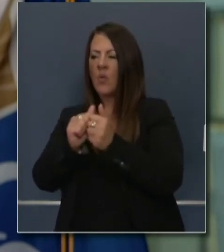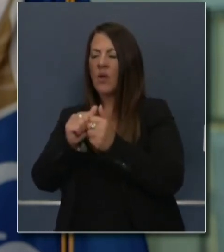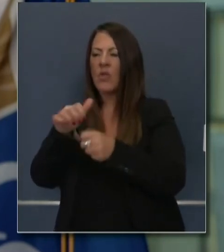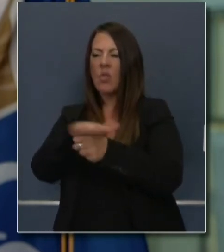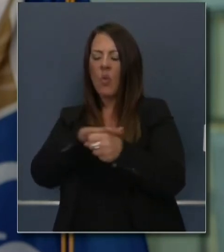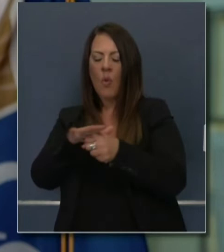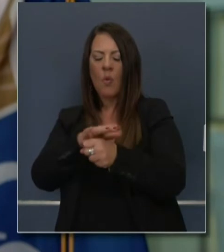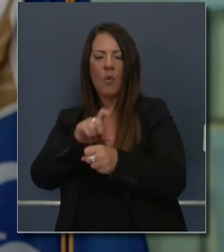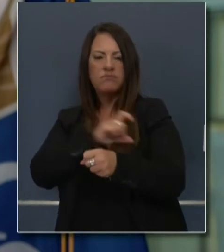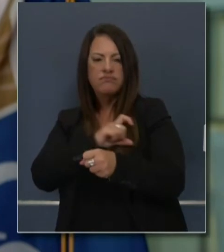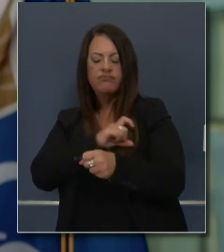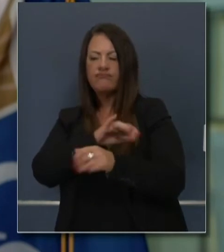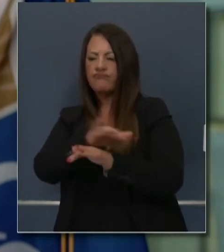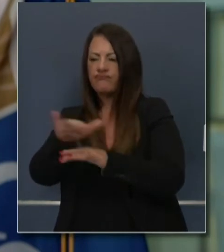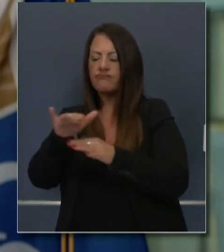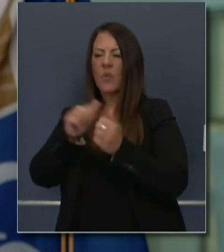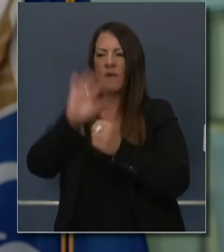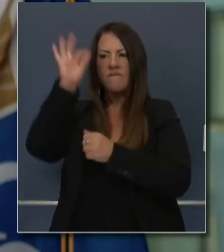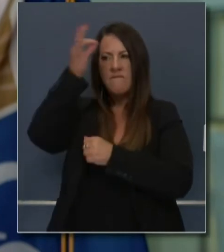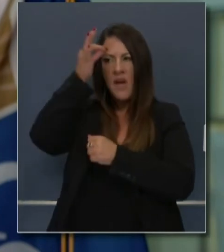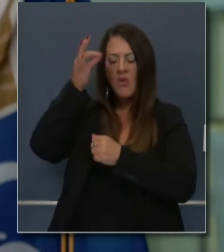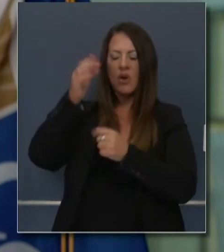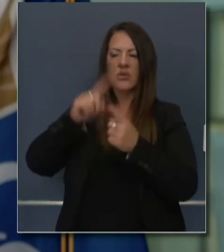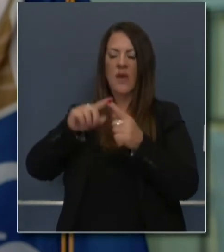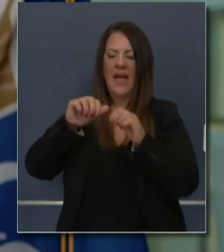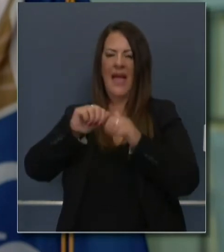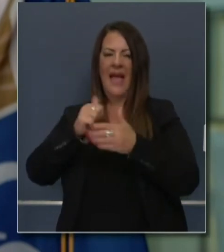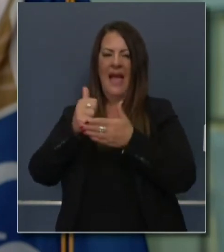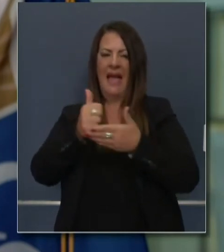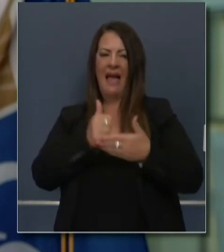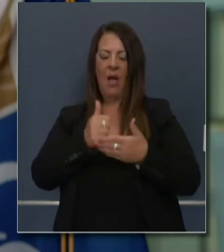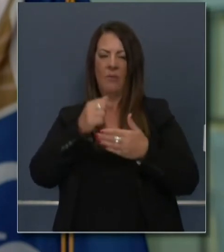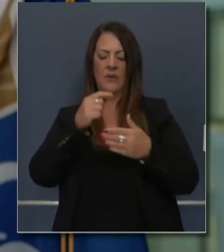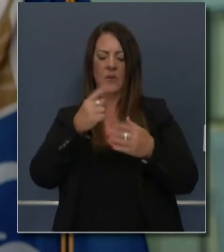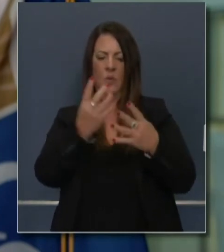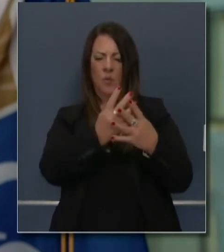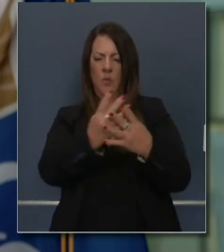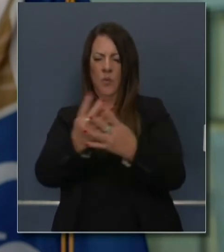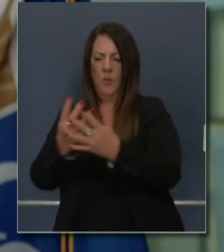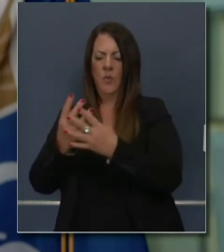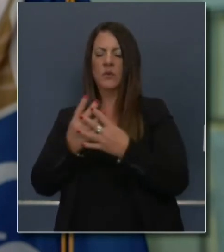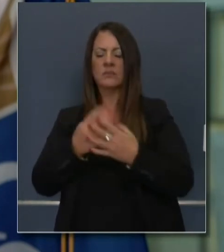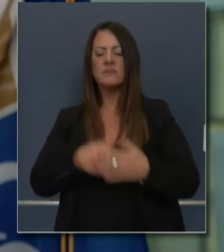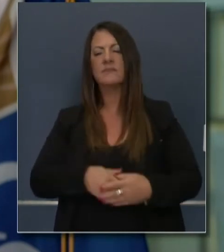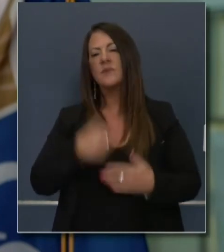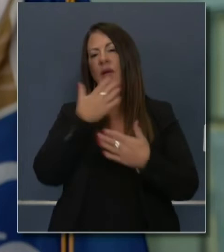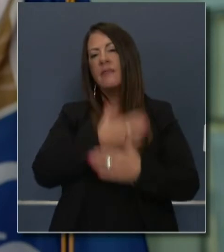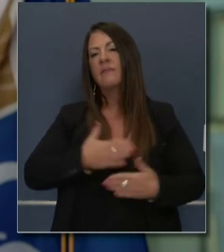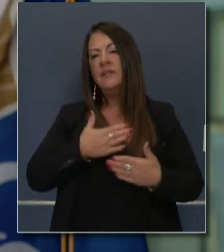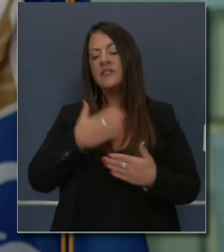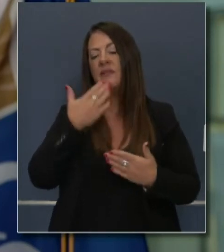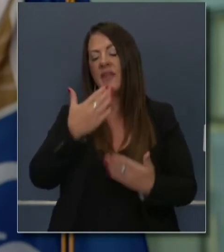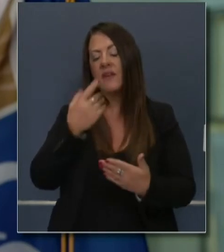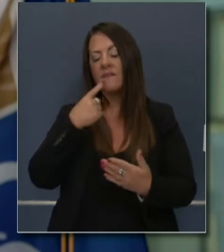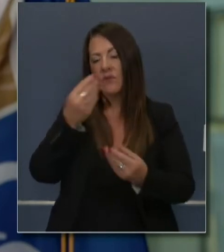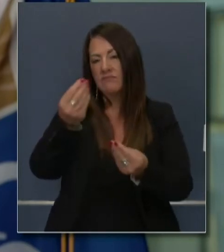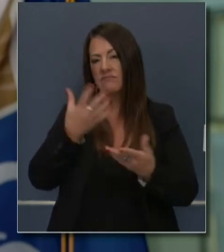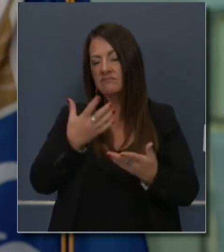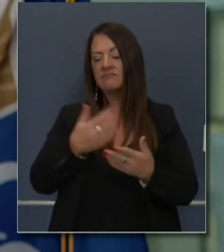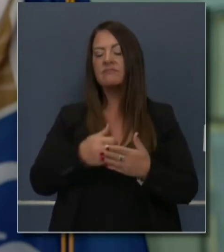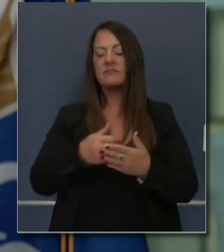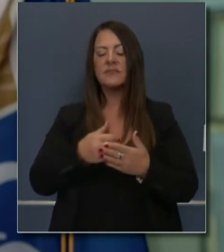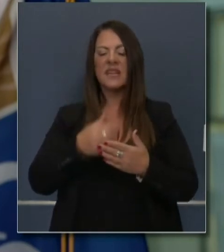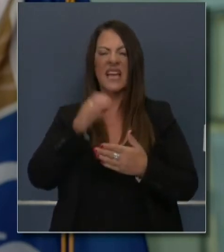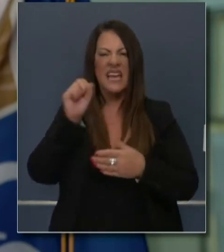authorities across jurisdiction to weed that out, to call that out. And I appreciate you highlighting that as it is a